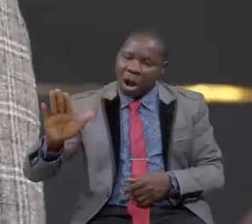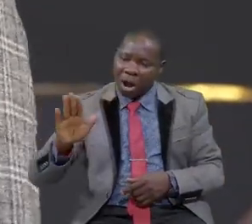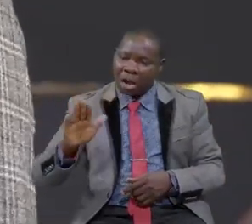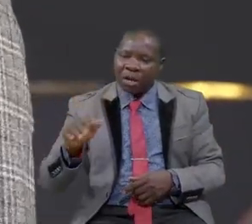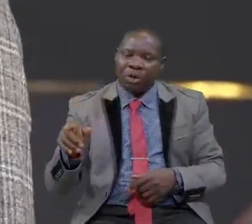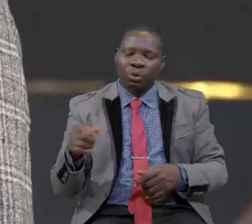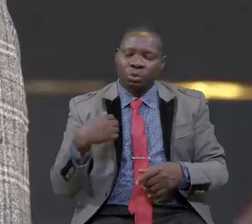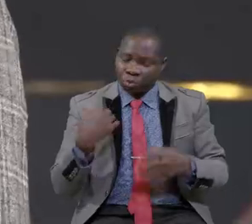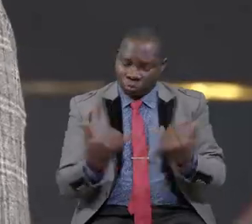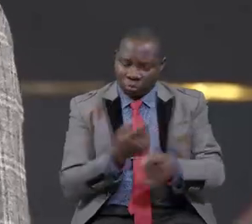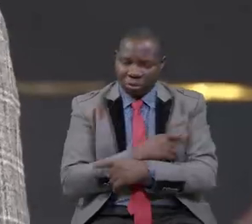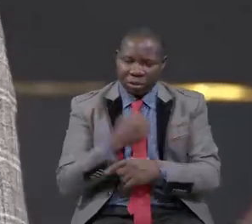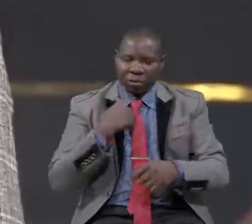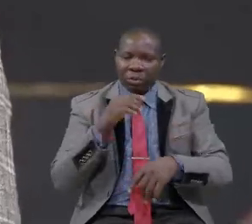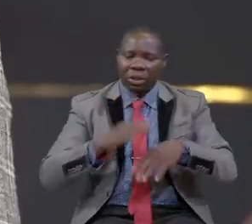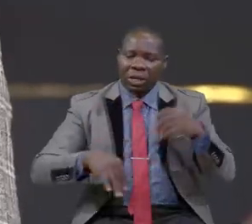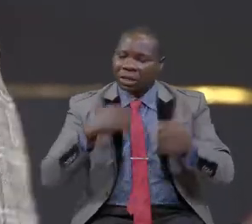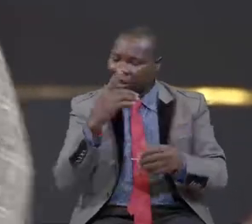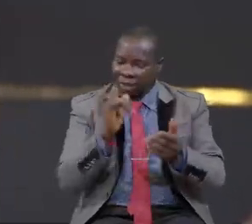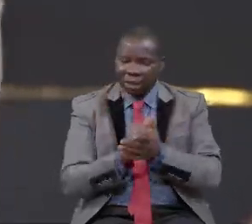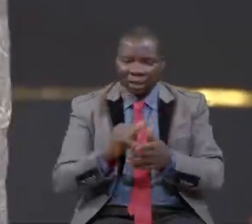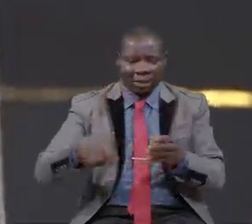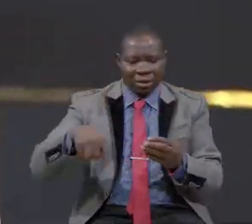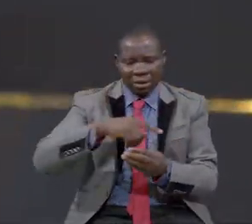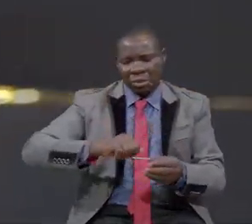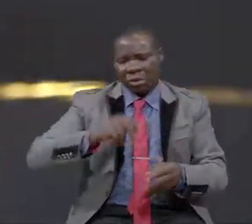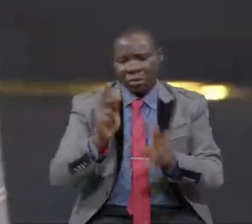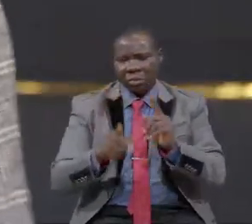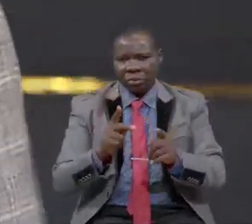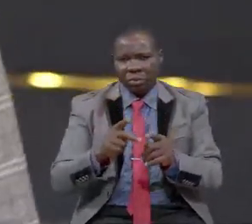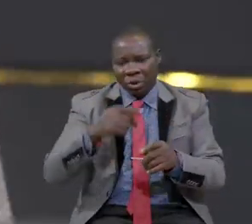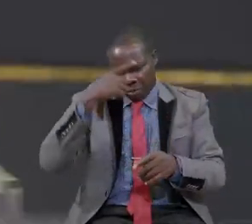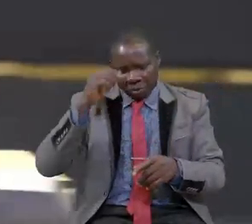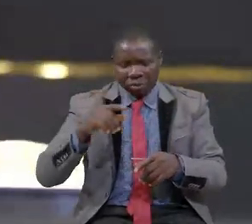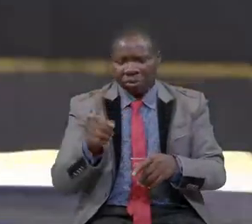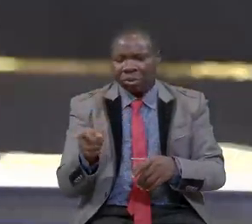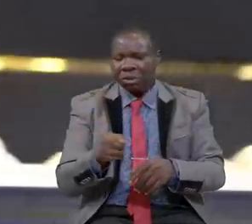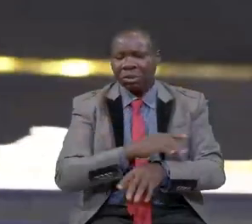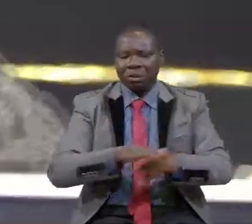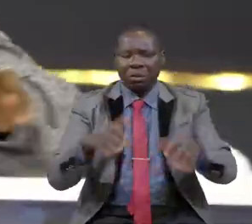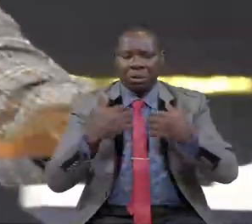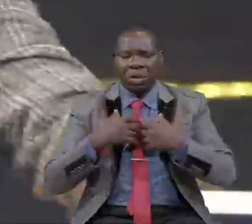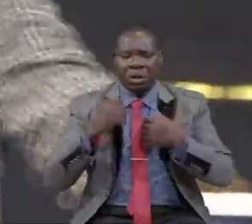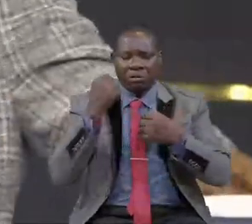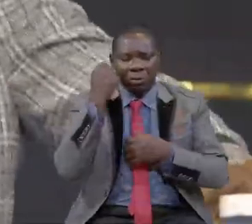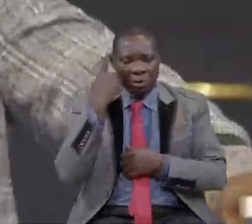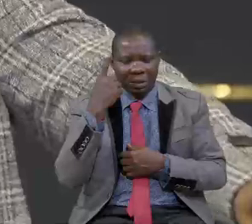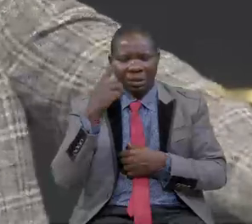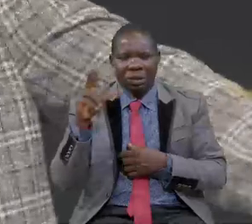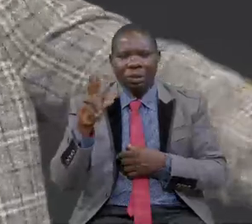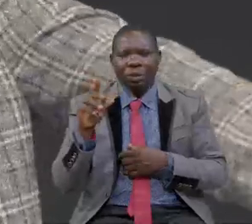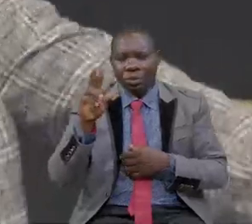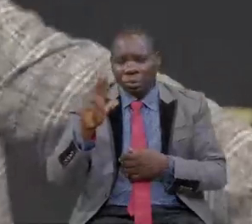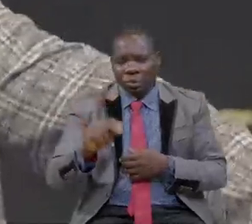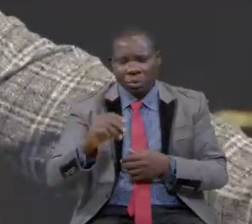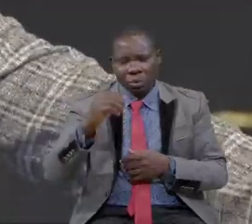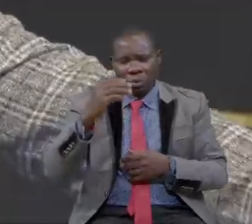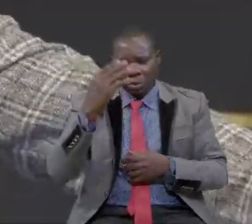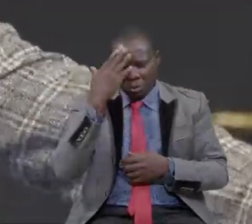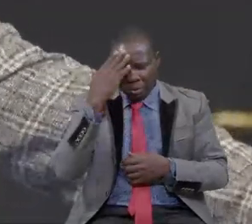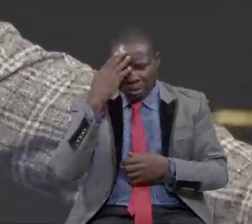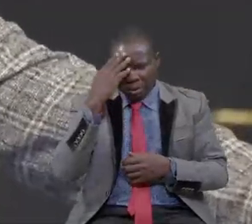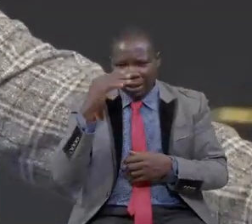conviction. They have no commitment. Their lives are totally broken down. And if you try